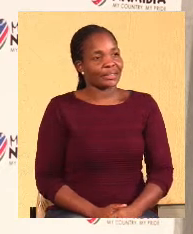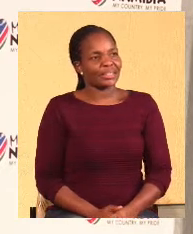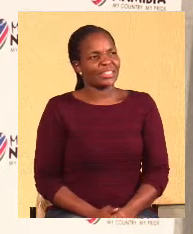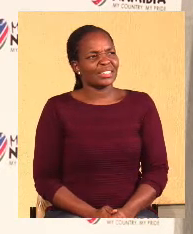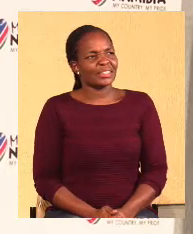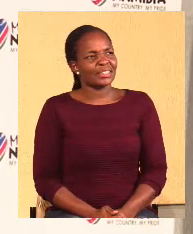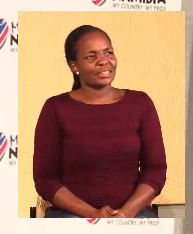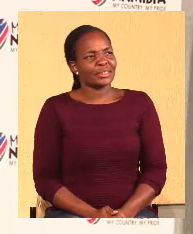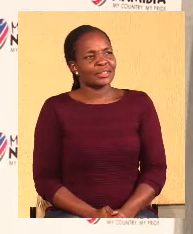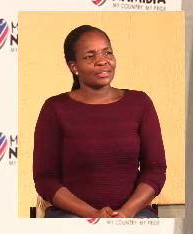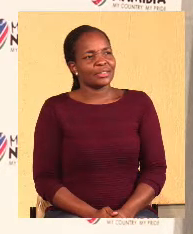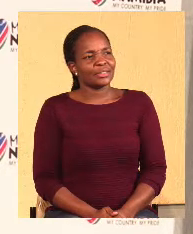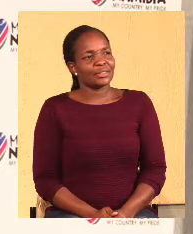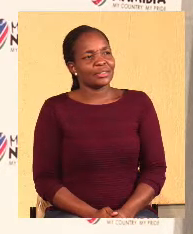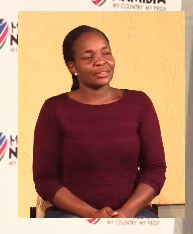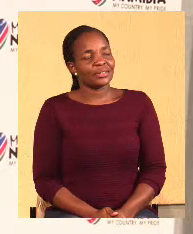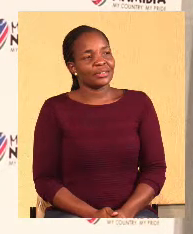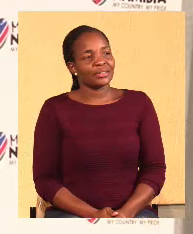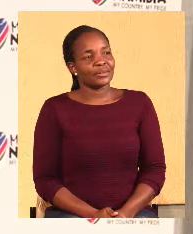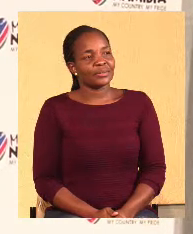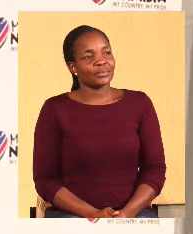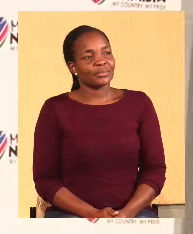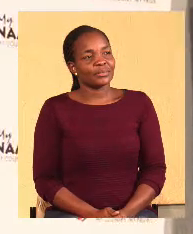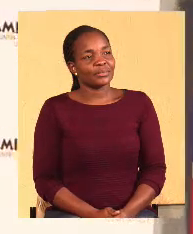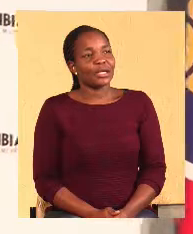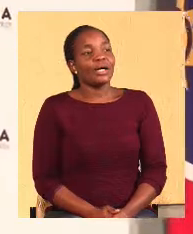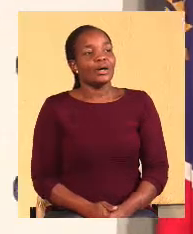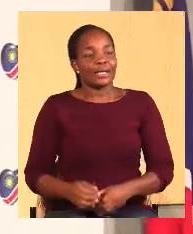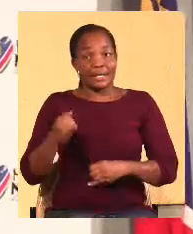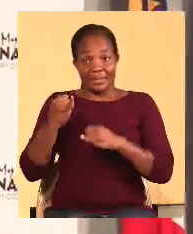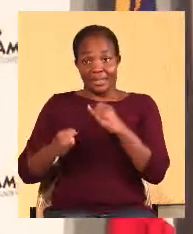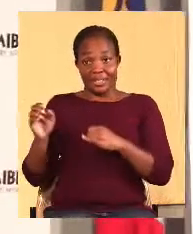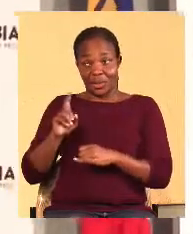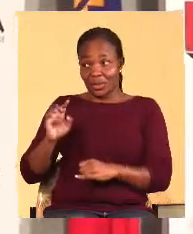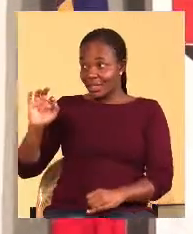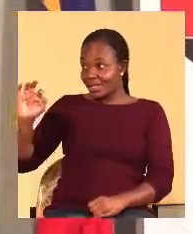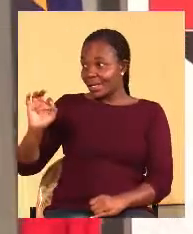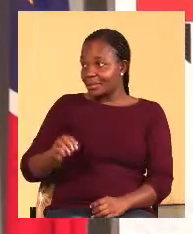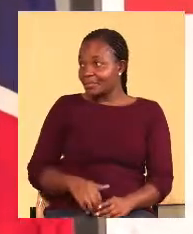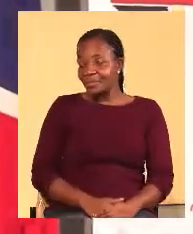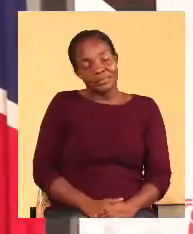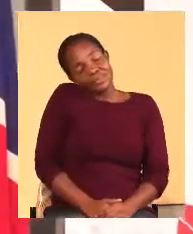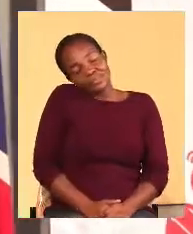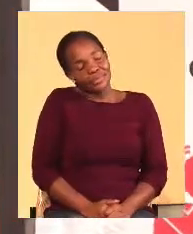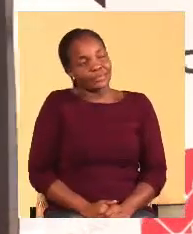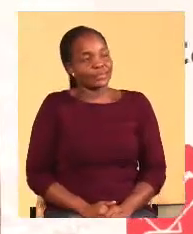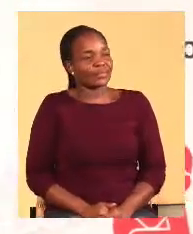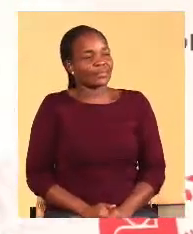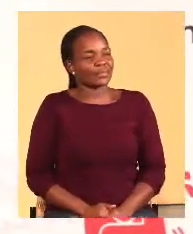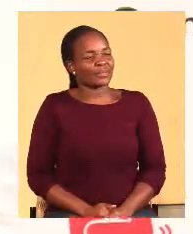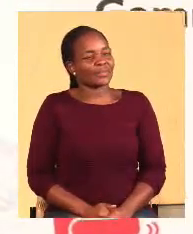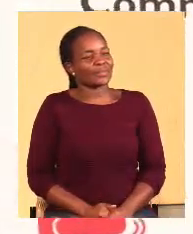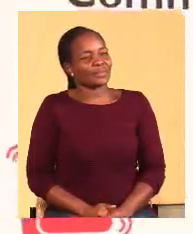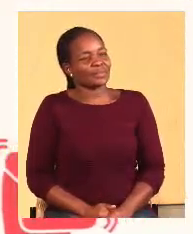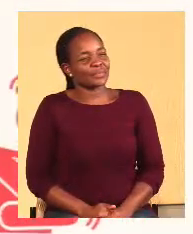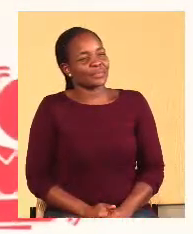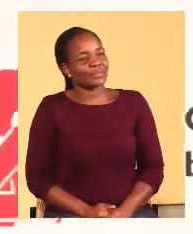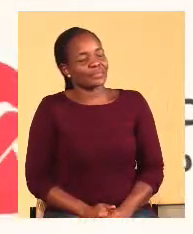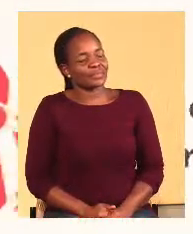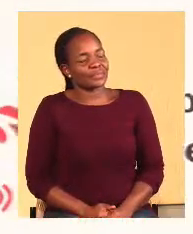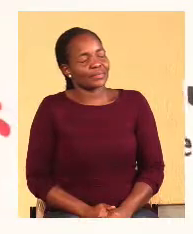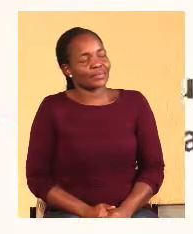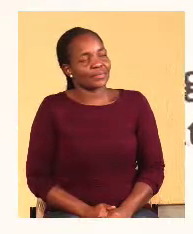John, let me start with the last question, which is a norm adopted, because that's the thing that you remember first. I think the